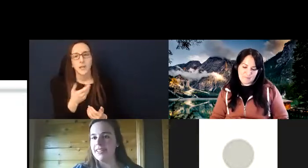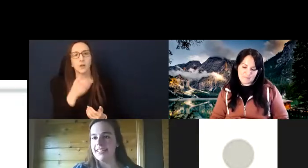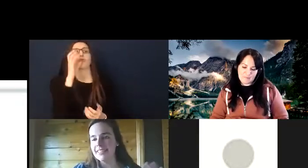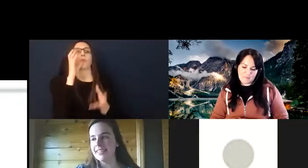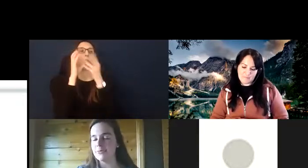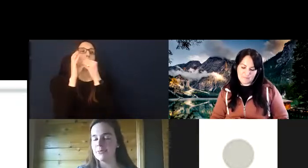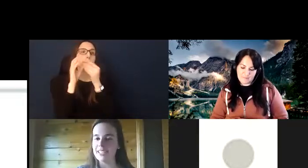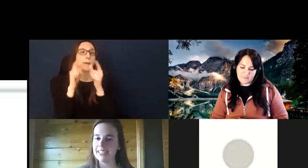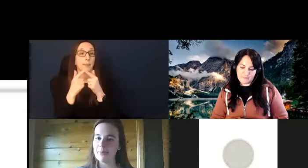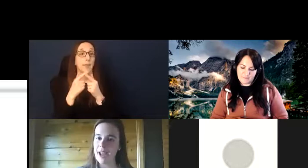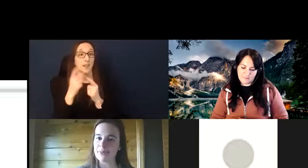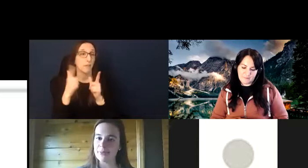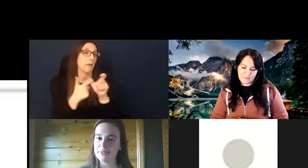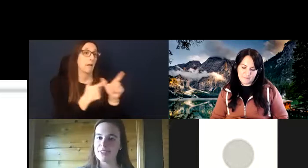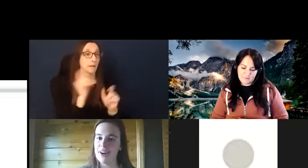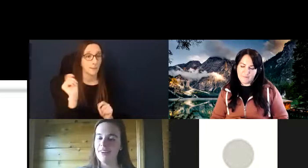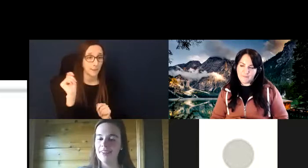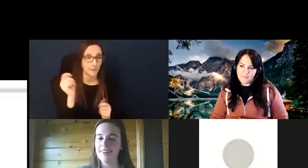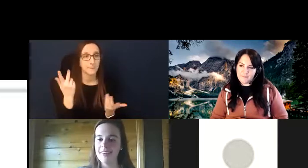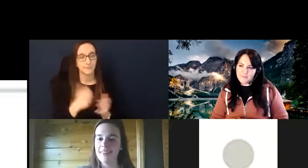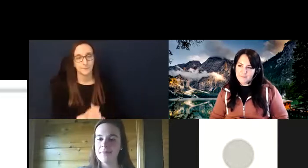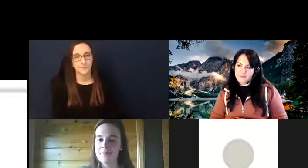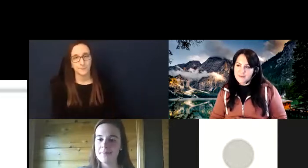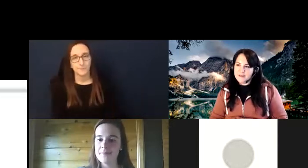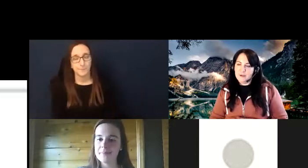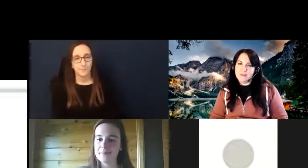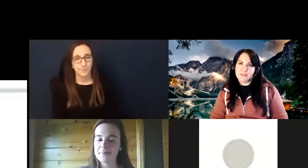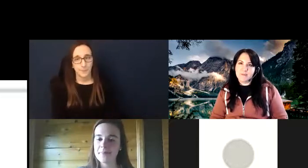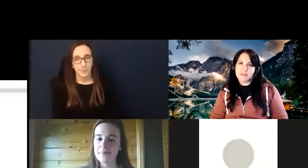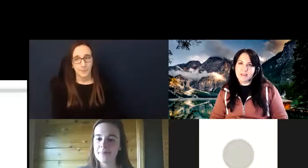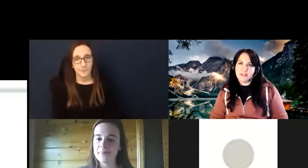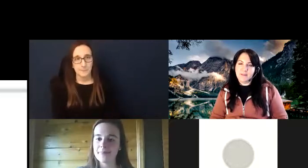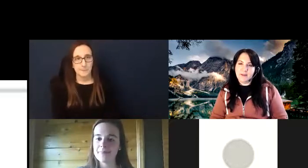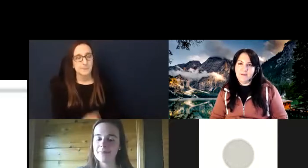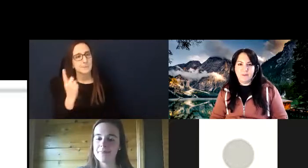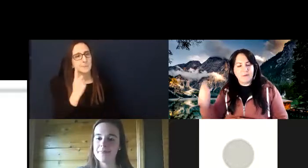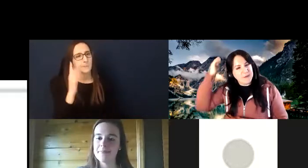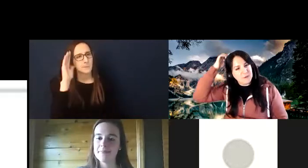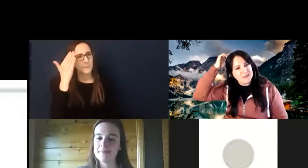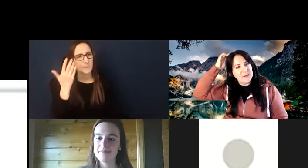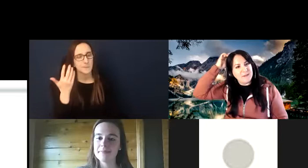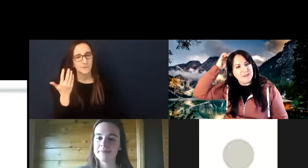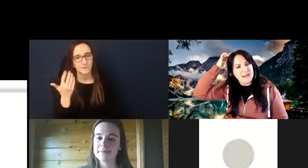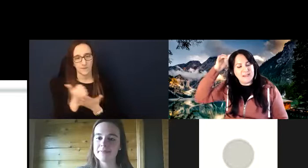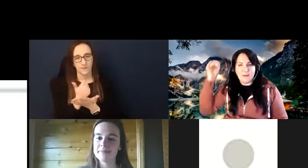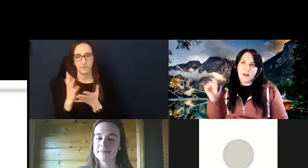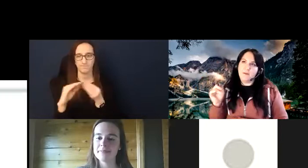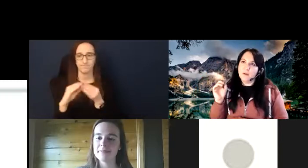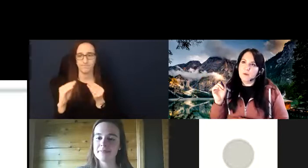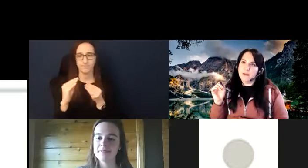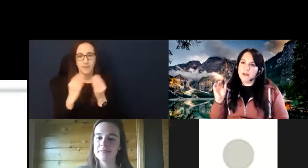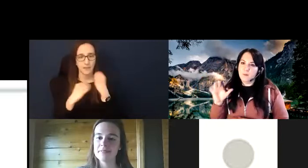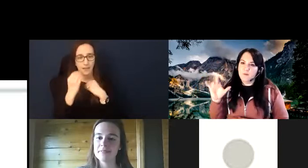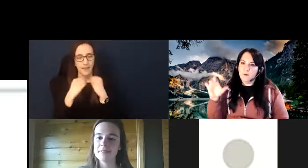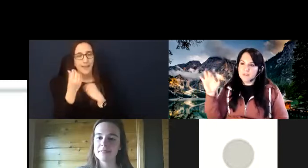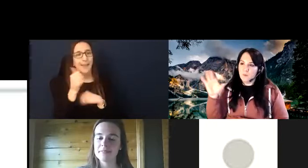bottle and then I'm running to the bathroom. So it always seems like, I mean, even with everything you've been saying about the diets, like whenever you